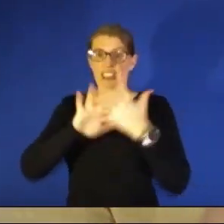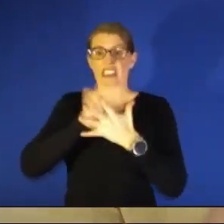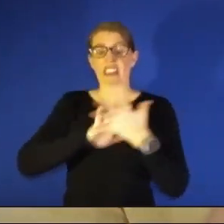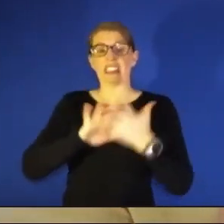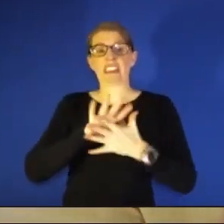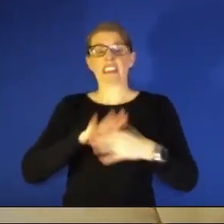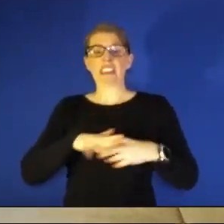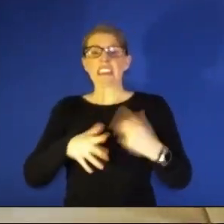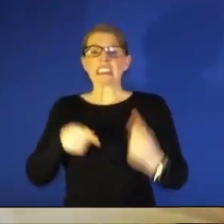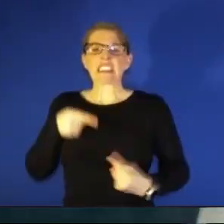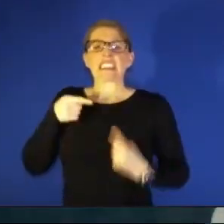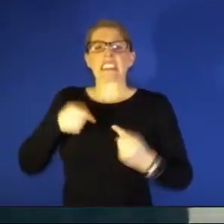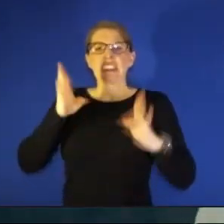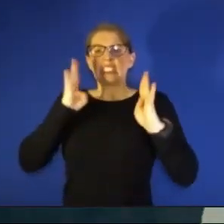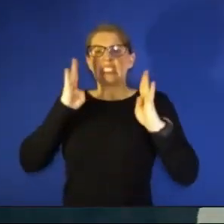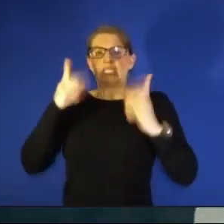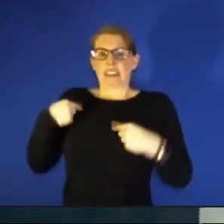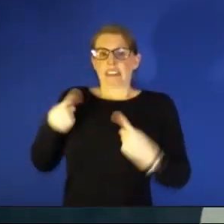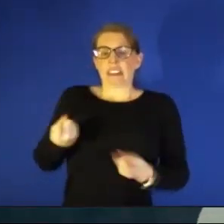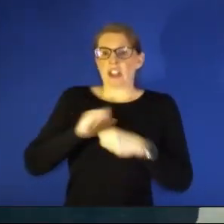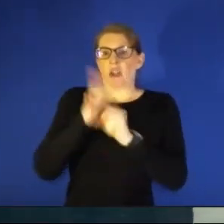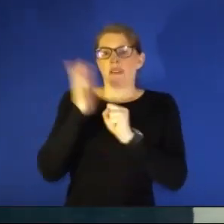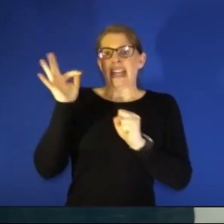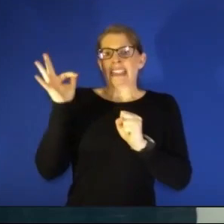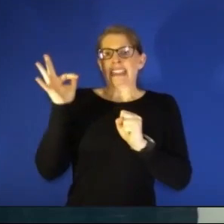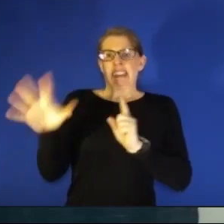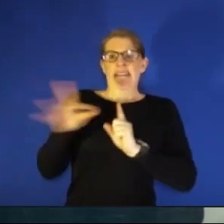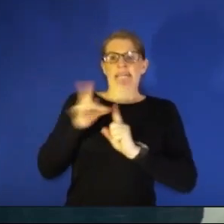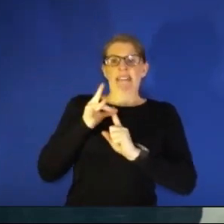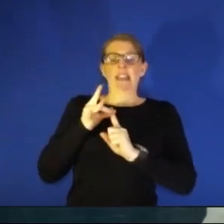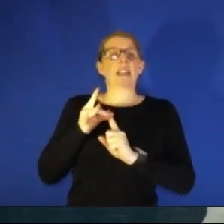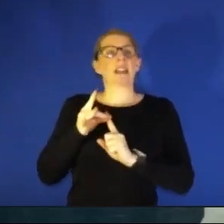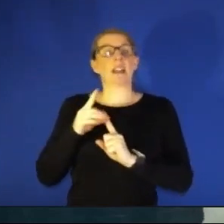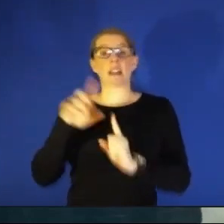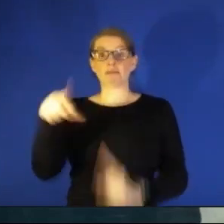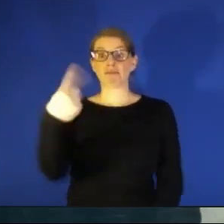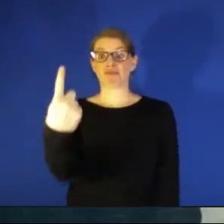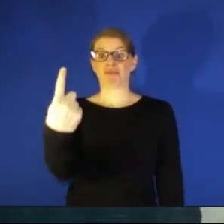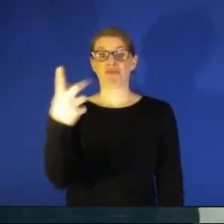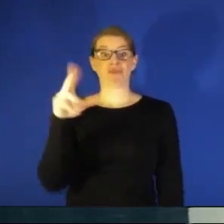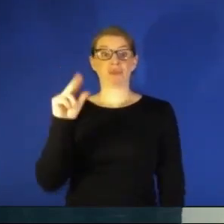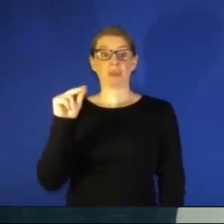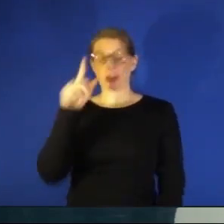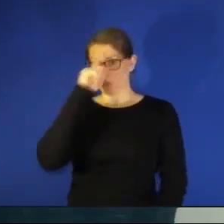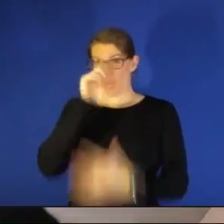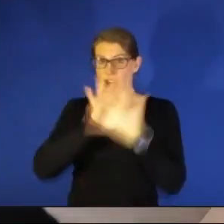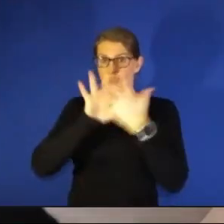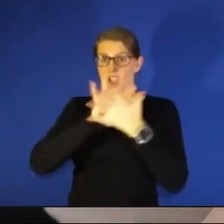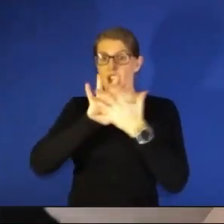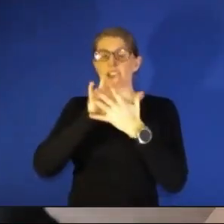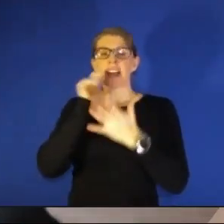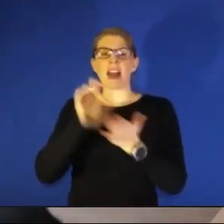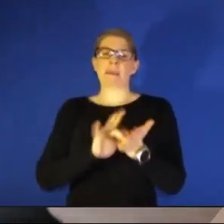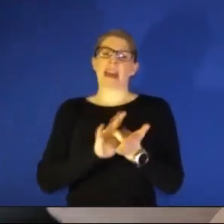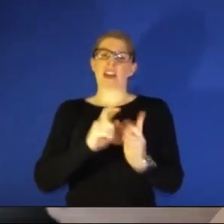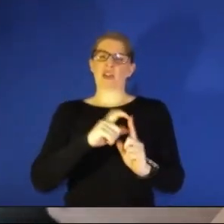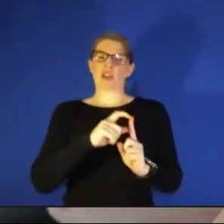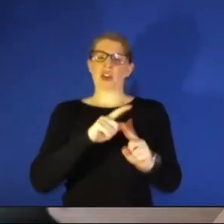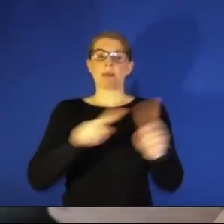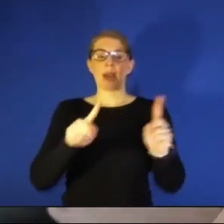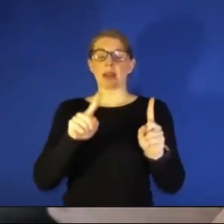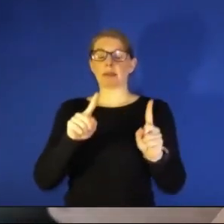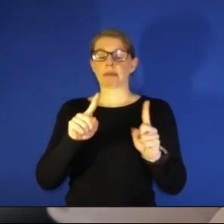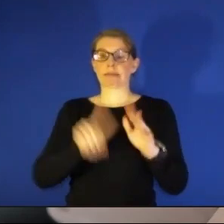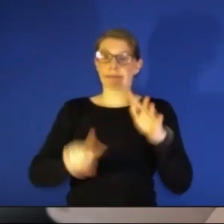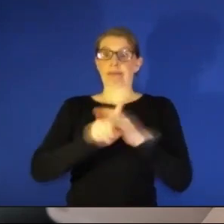struggling to concentrate since you've had COVID-19, you are certainly not alone. Brain fog, well, it's not a medical term, but it's the name that pops up frequently